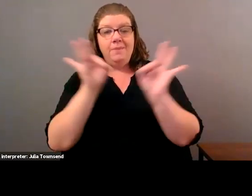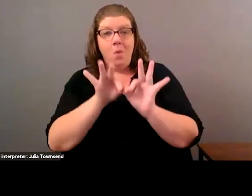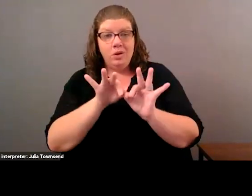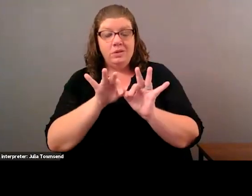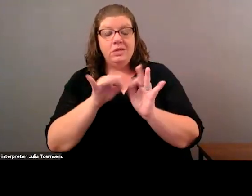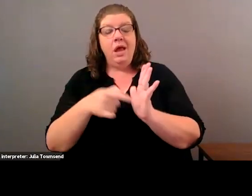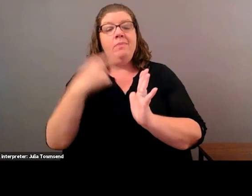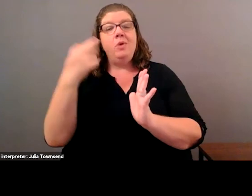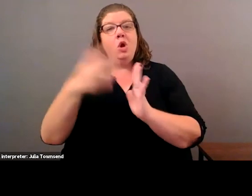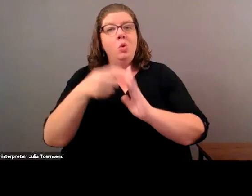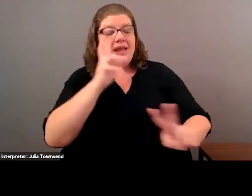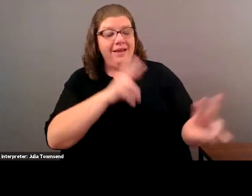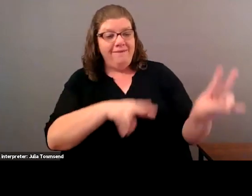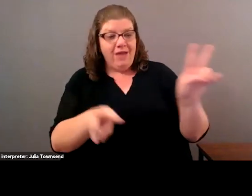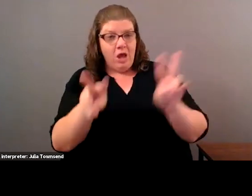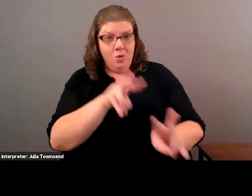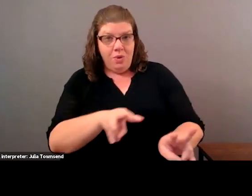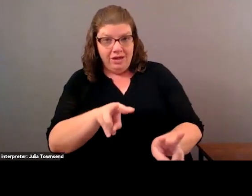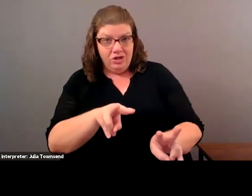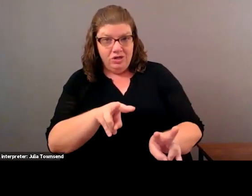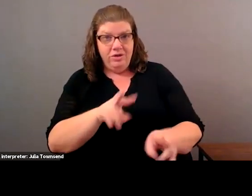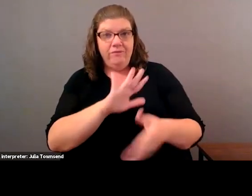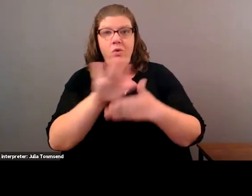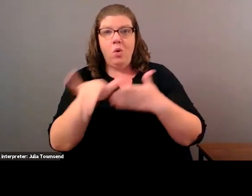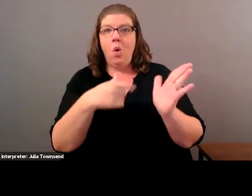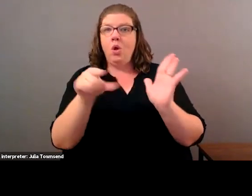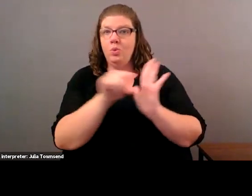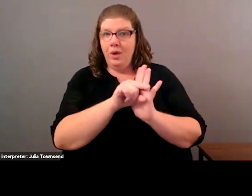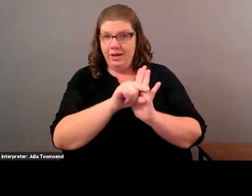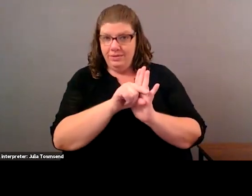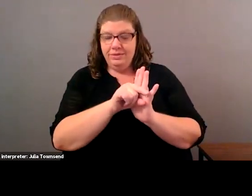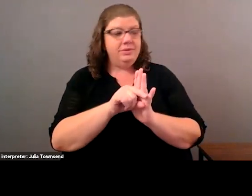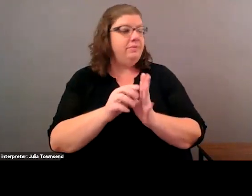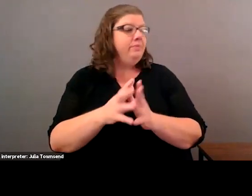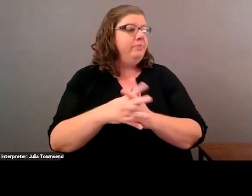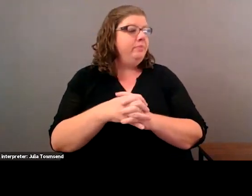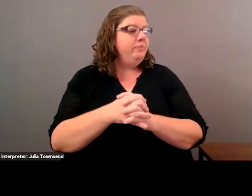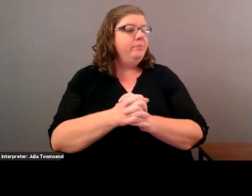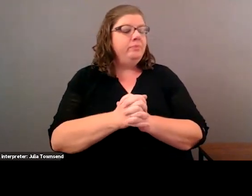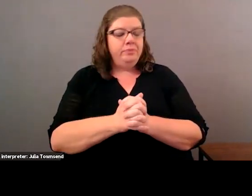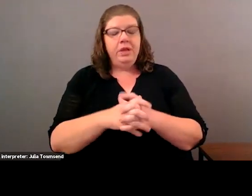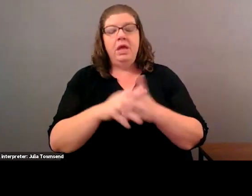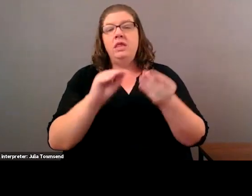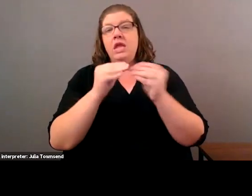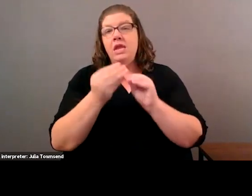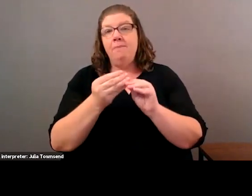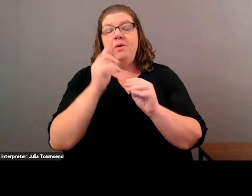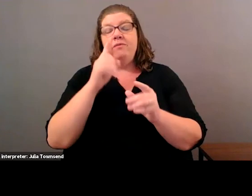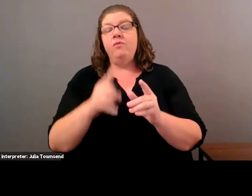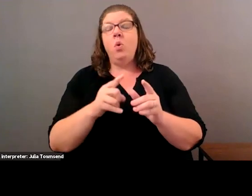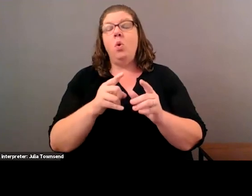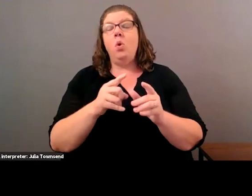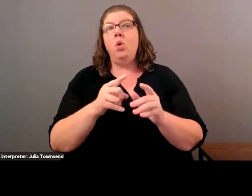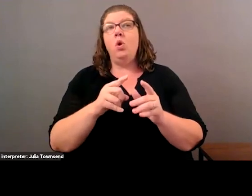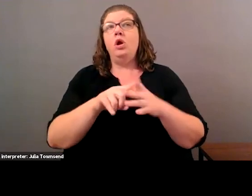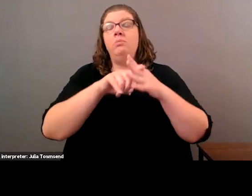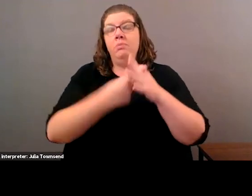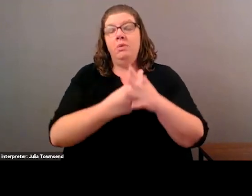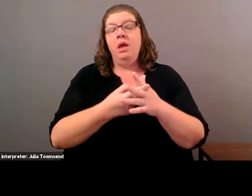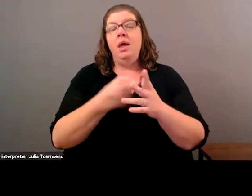periodic evaluation through all grades. The numbers for emergent bilingual students in meeting the